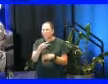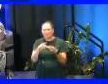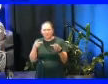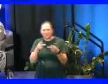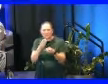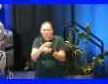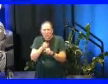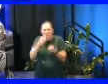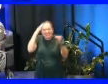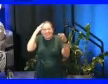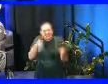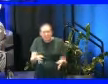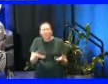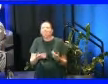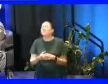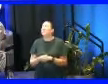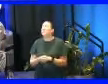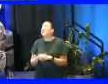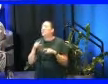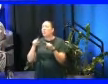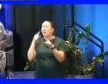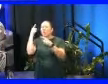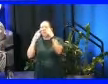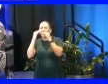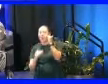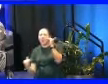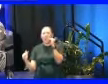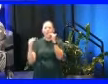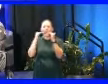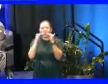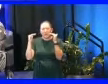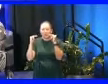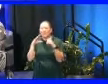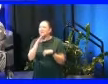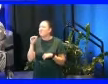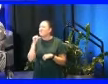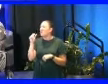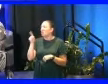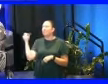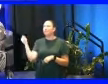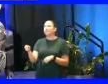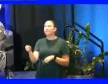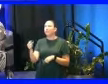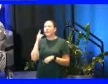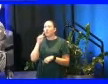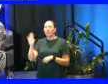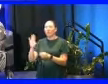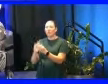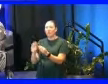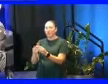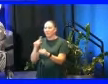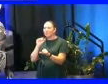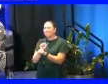positions, So I think just when we're thinking of equity and not just someone at the table,